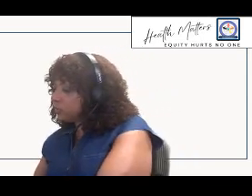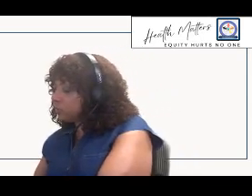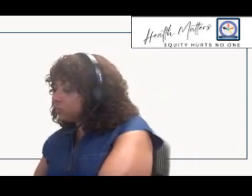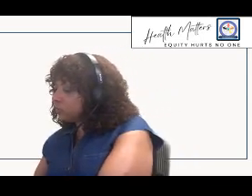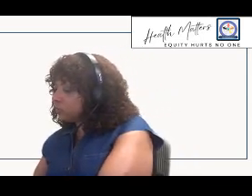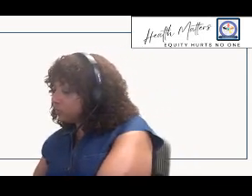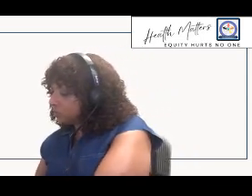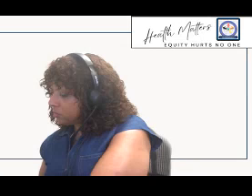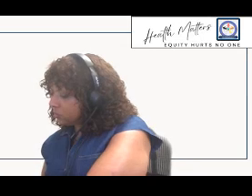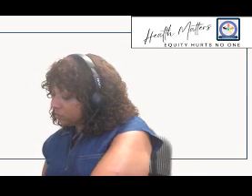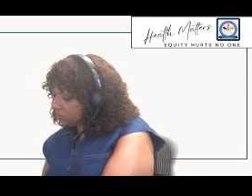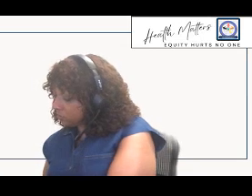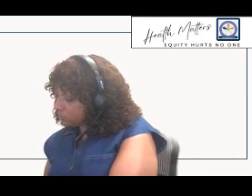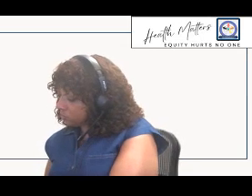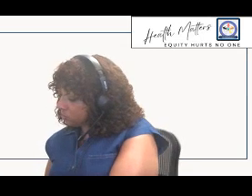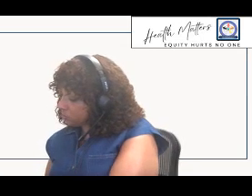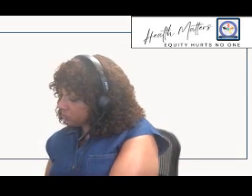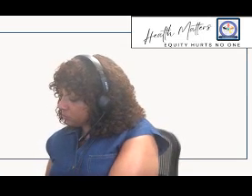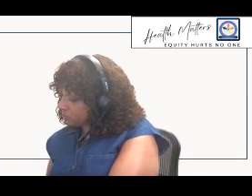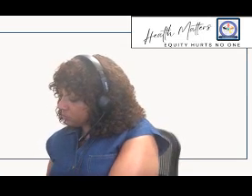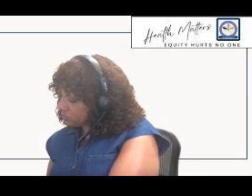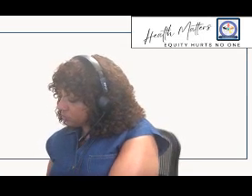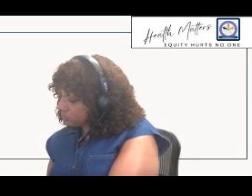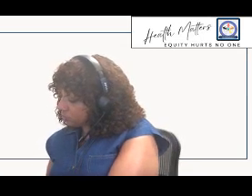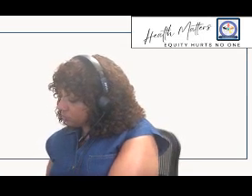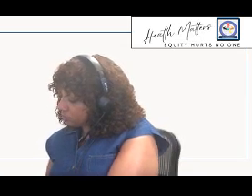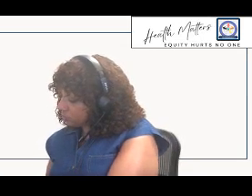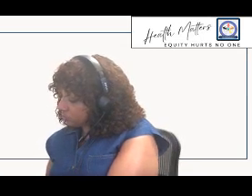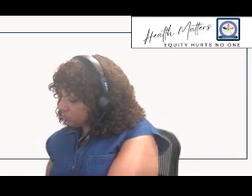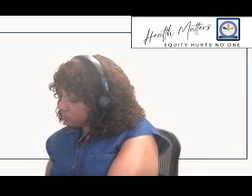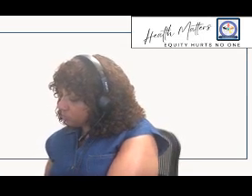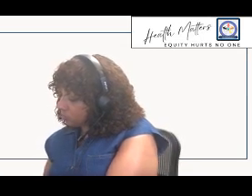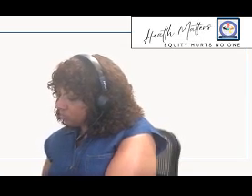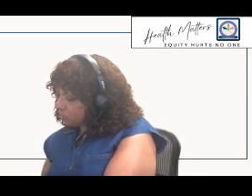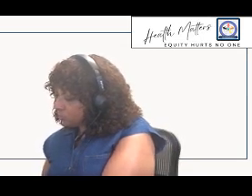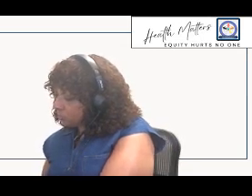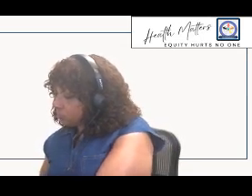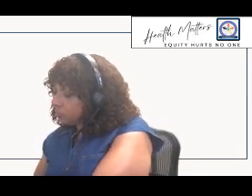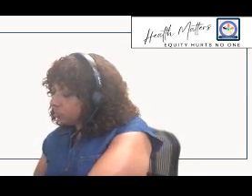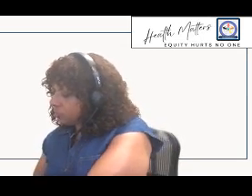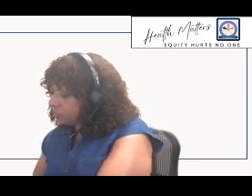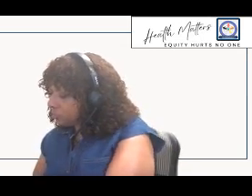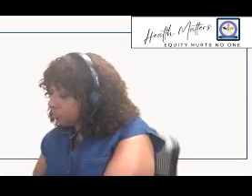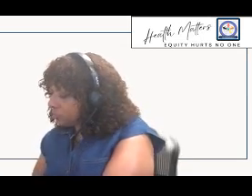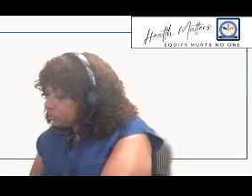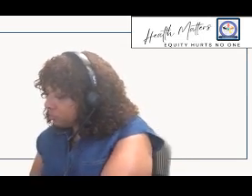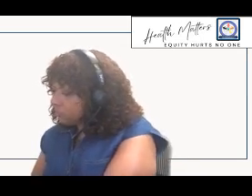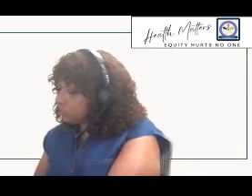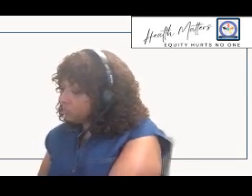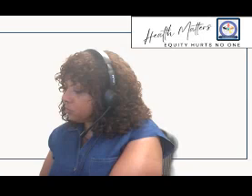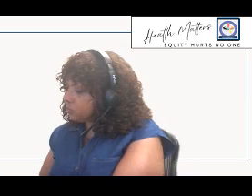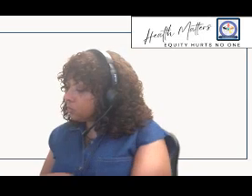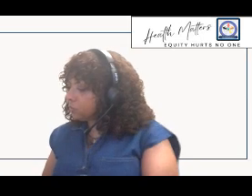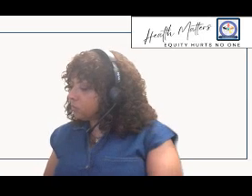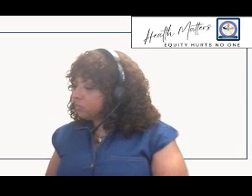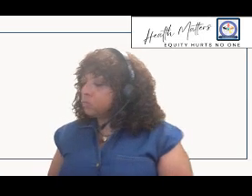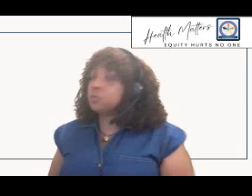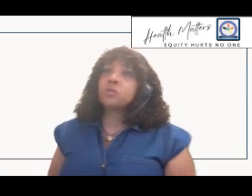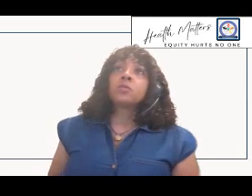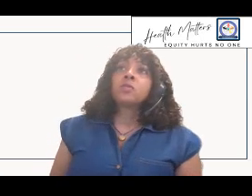it will the new Tribal Health Authority Council will be comprised of not only the voting members, of course, being